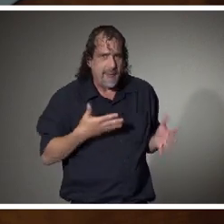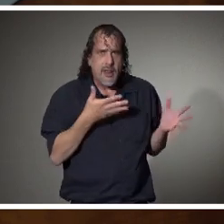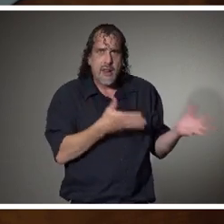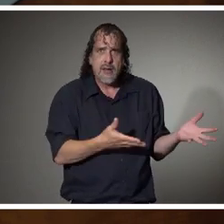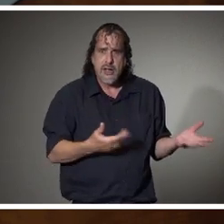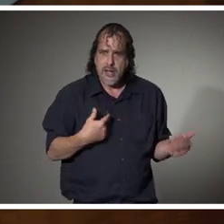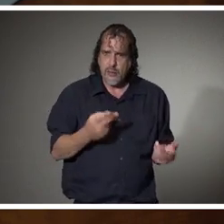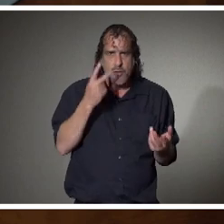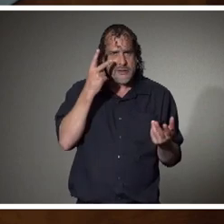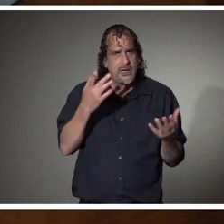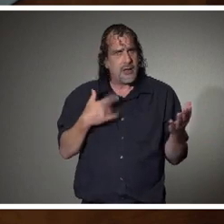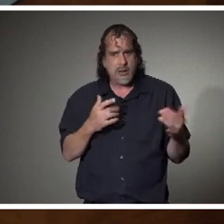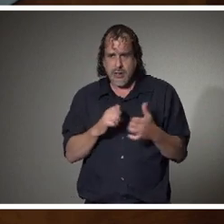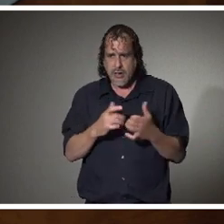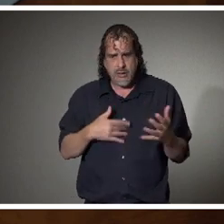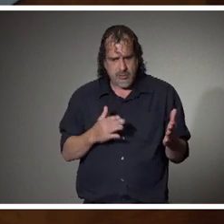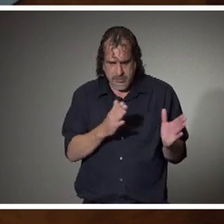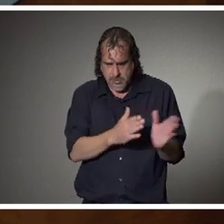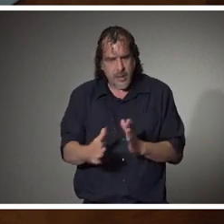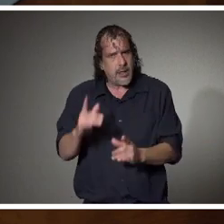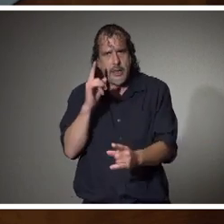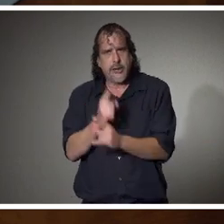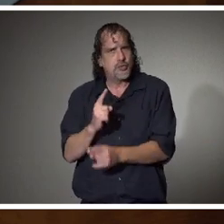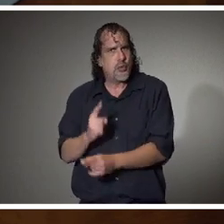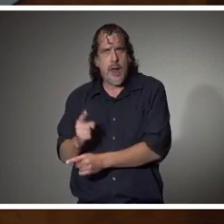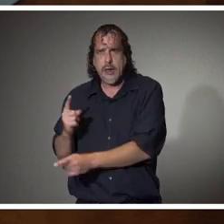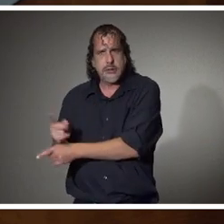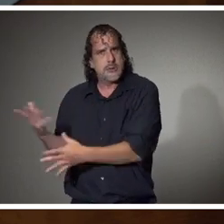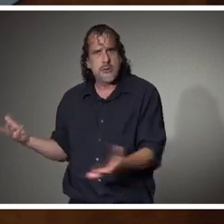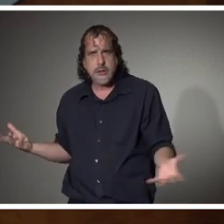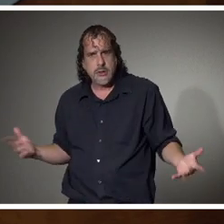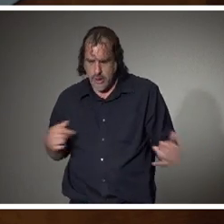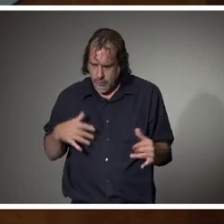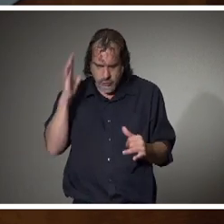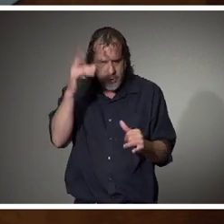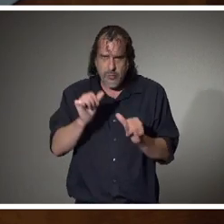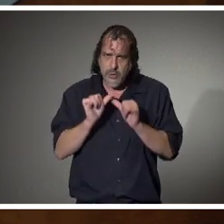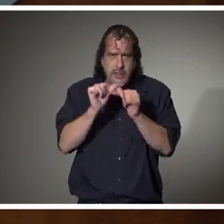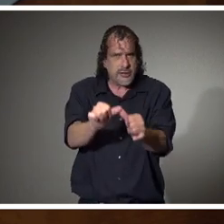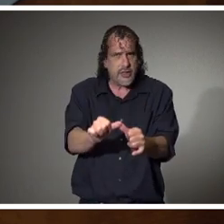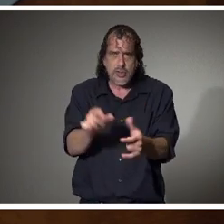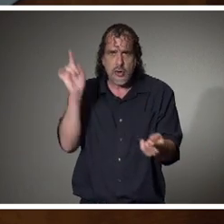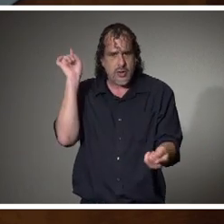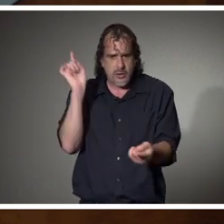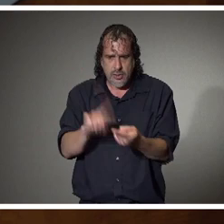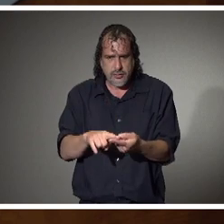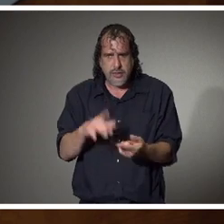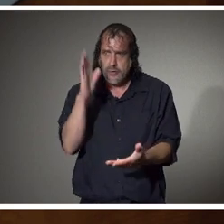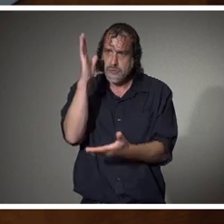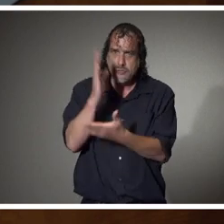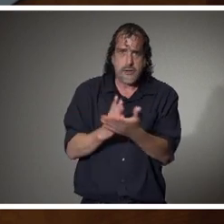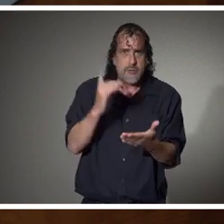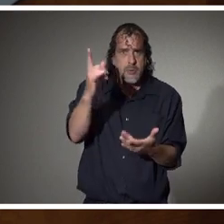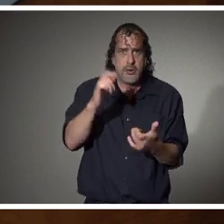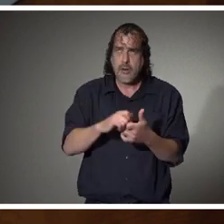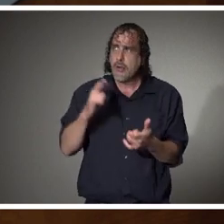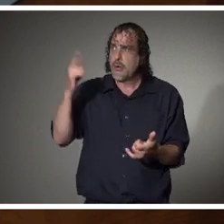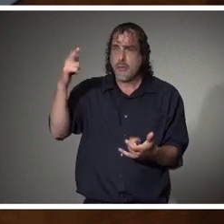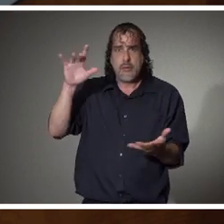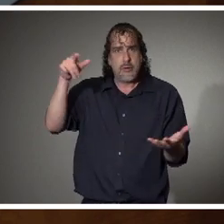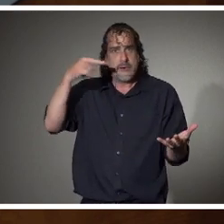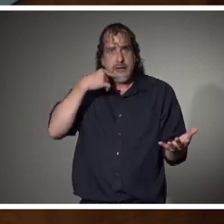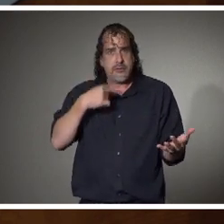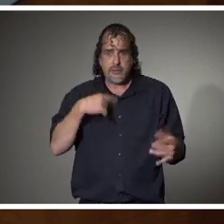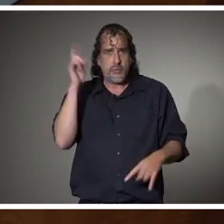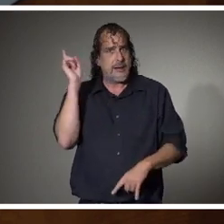and we're continuing to execute our plan. And we're gonna continue to do that until someone with a higher power tells us we